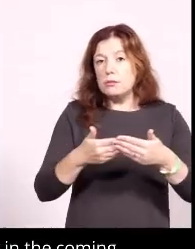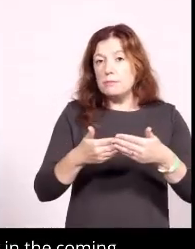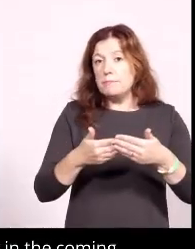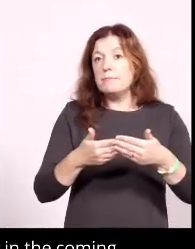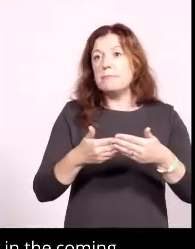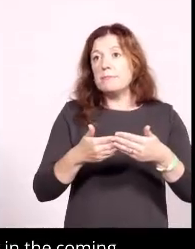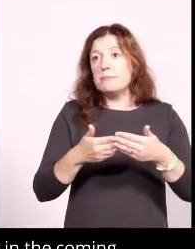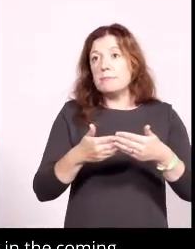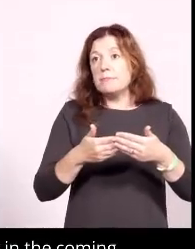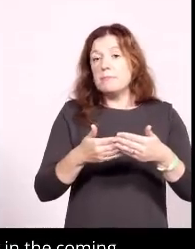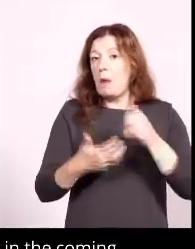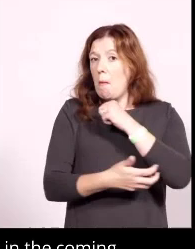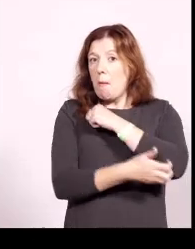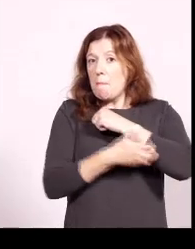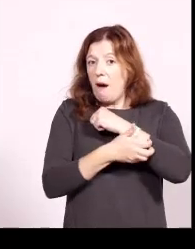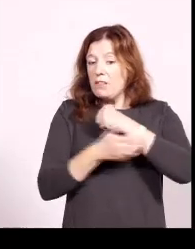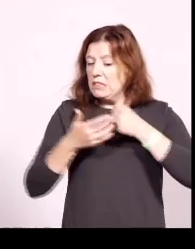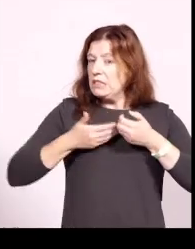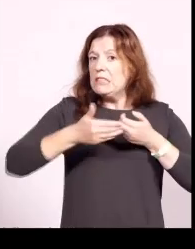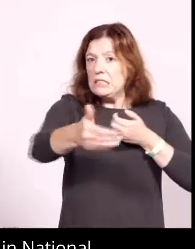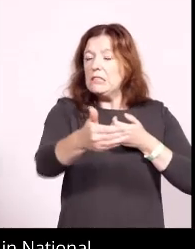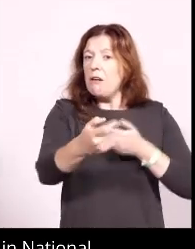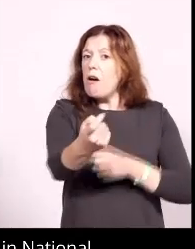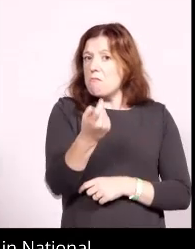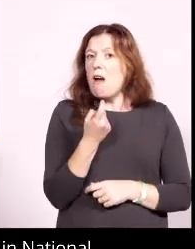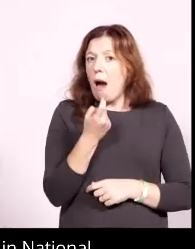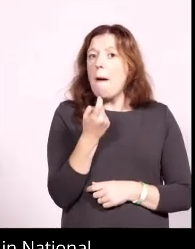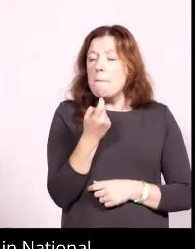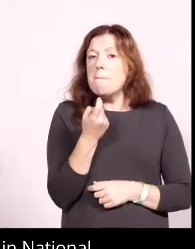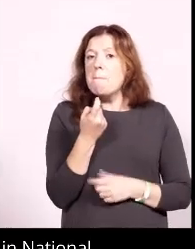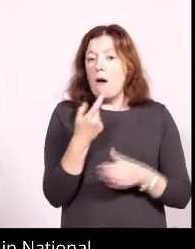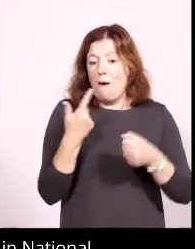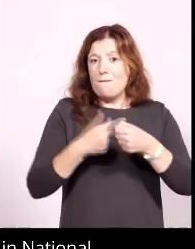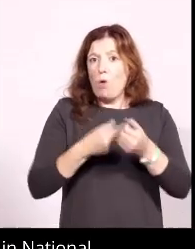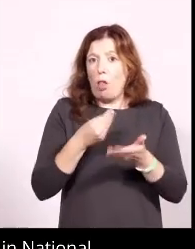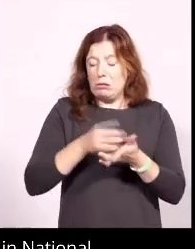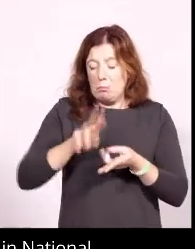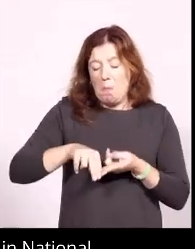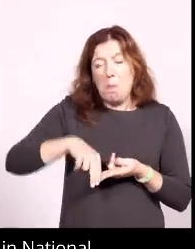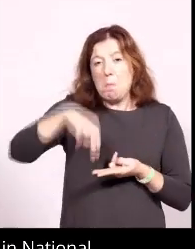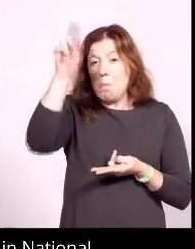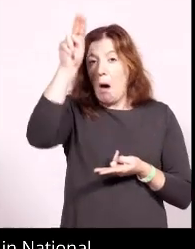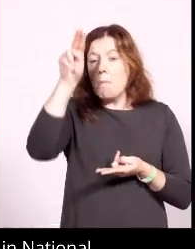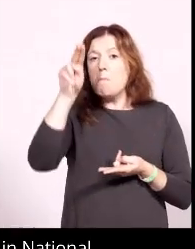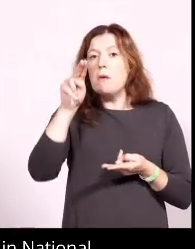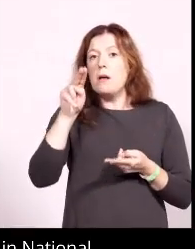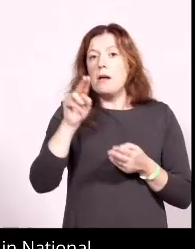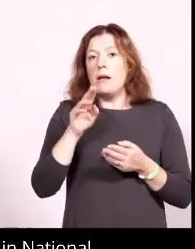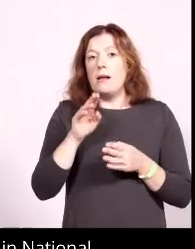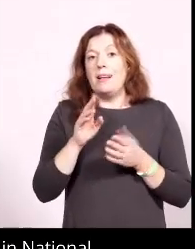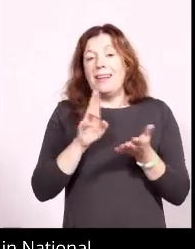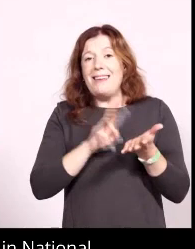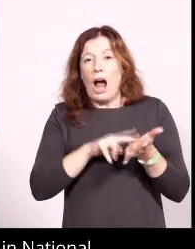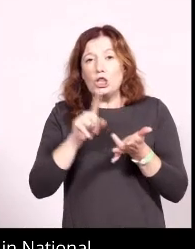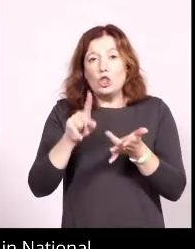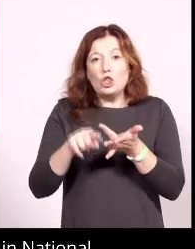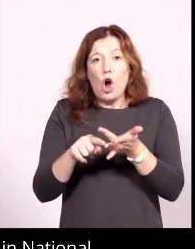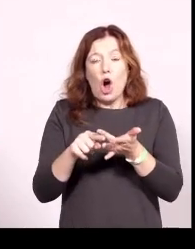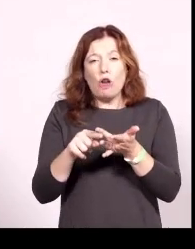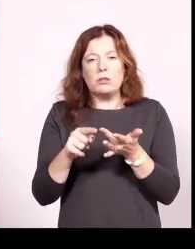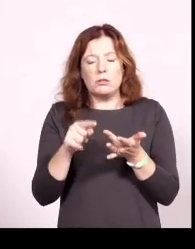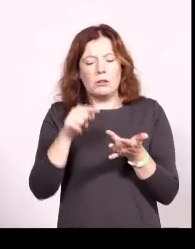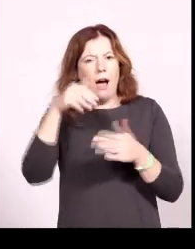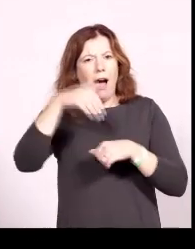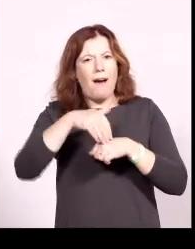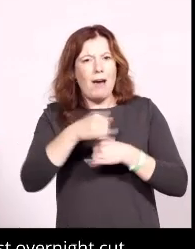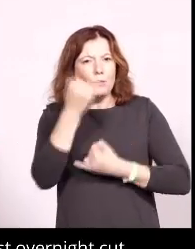a pandemic of poverty in the coming months, huge increases in fuel prices, an increase in national insurance that puts the burden on